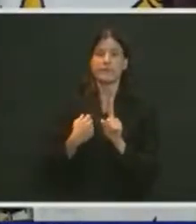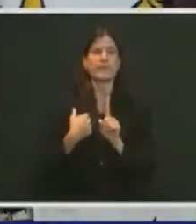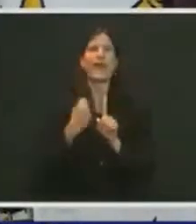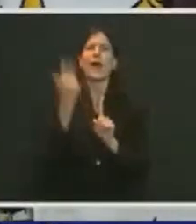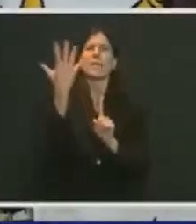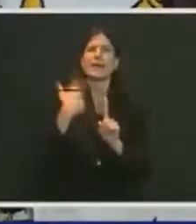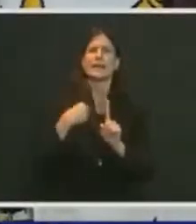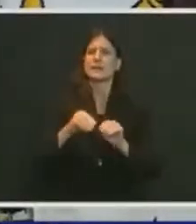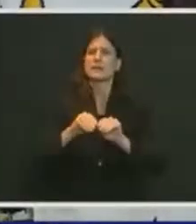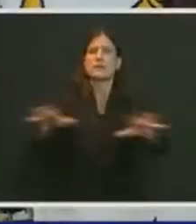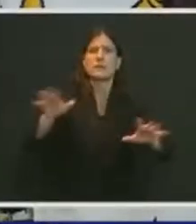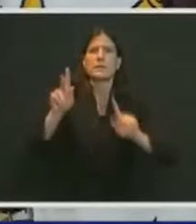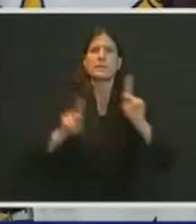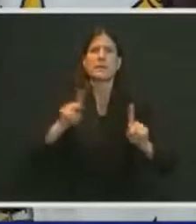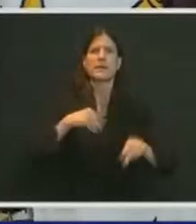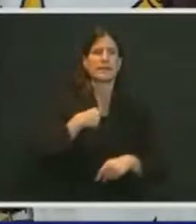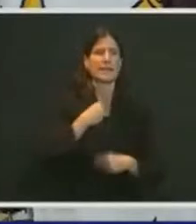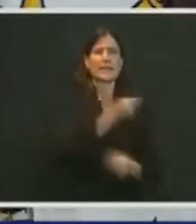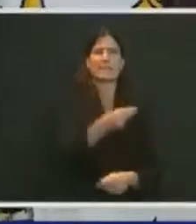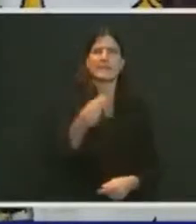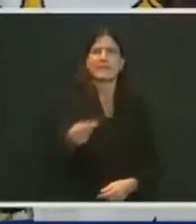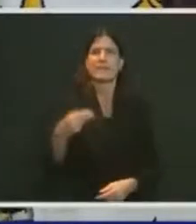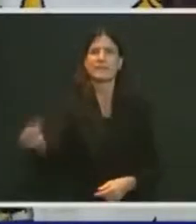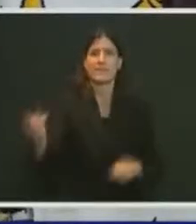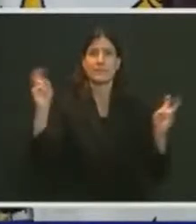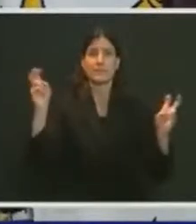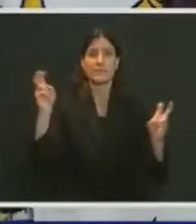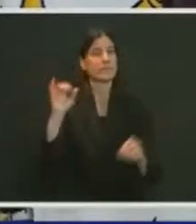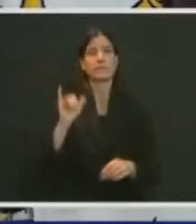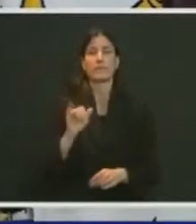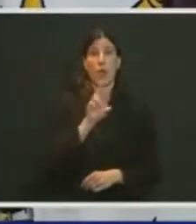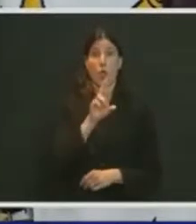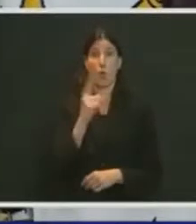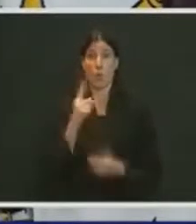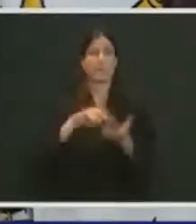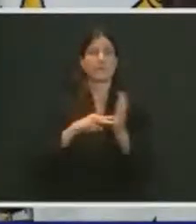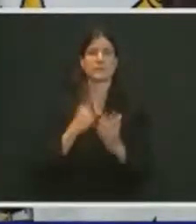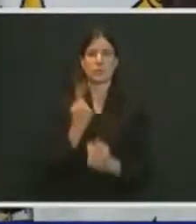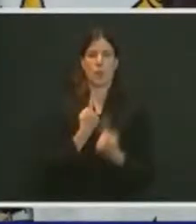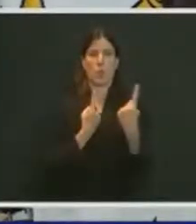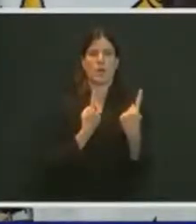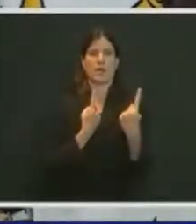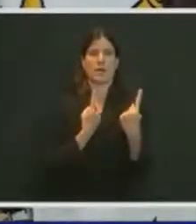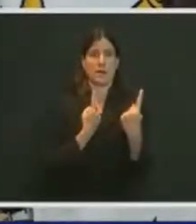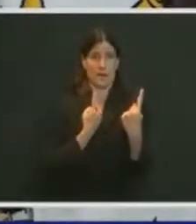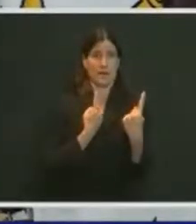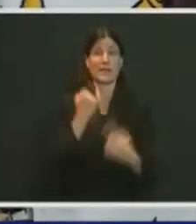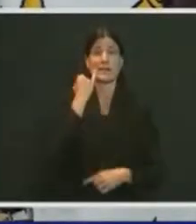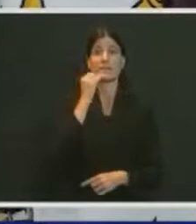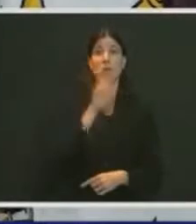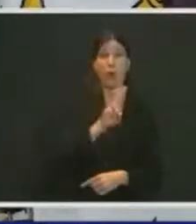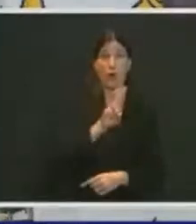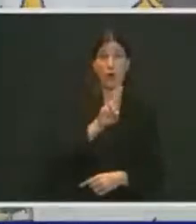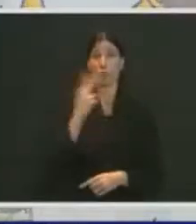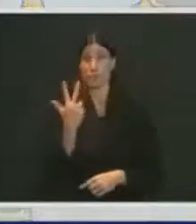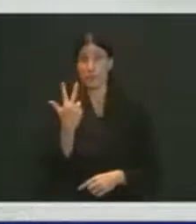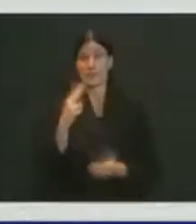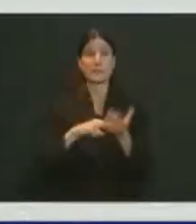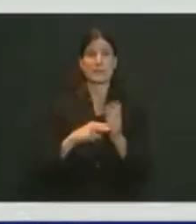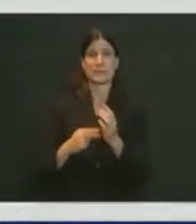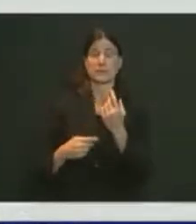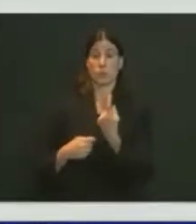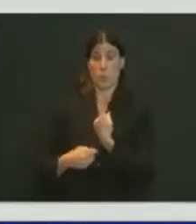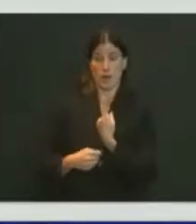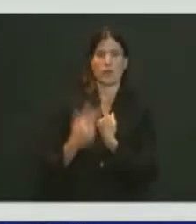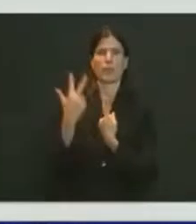tested positive, how many other people will I infect? An R value of 1